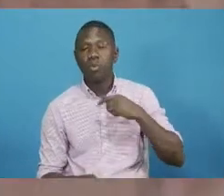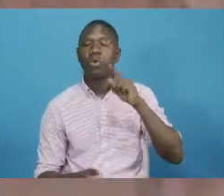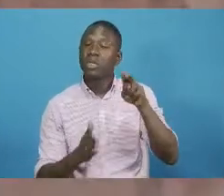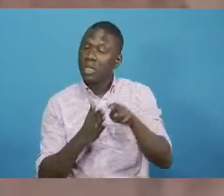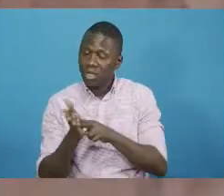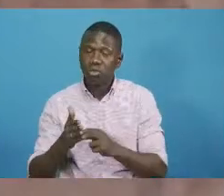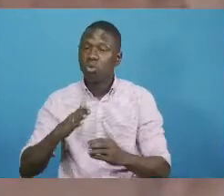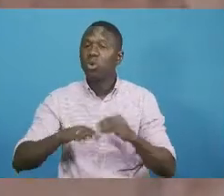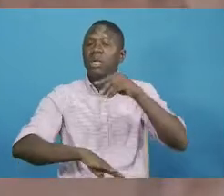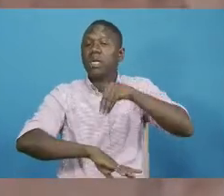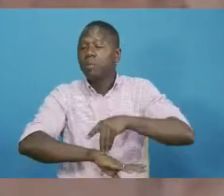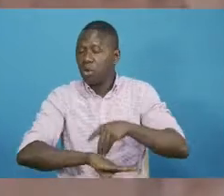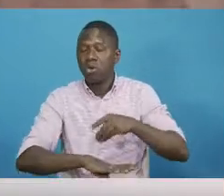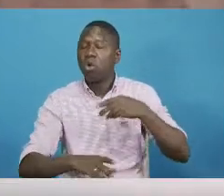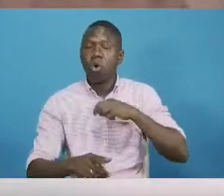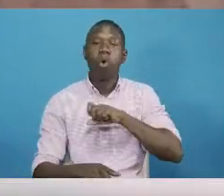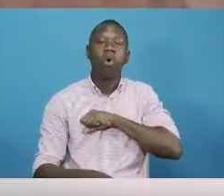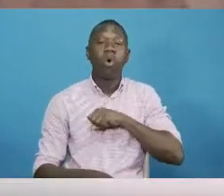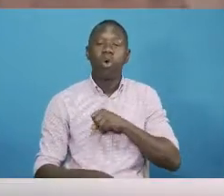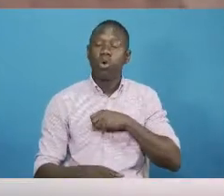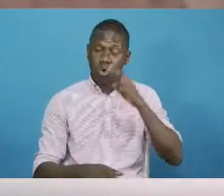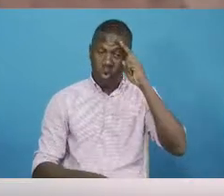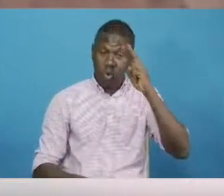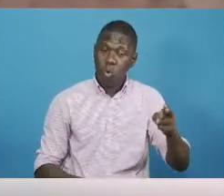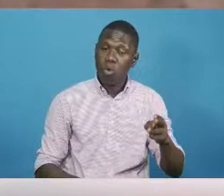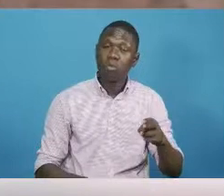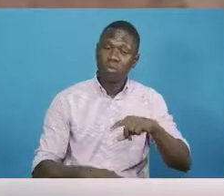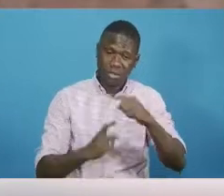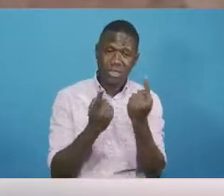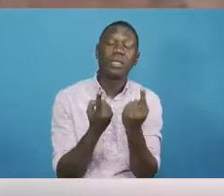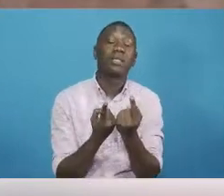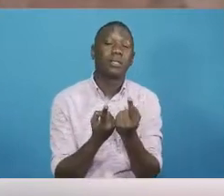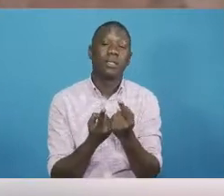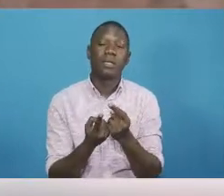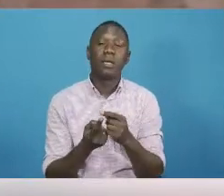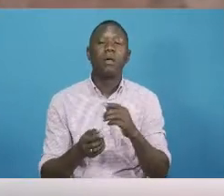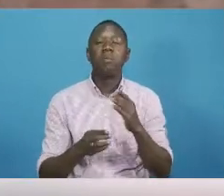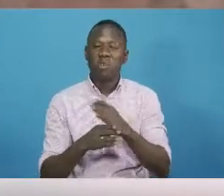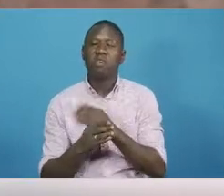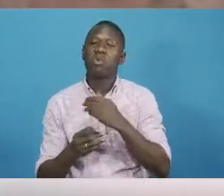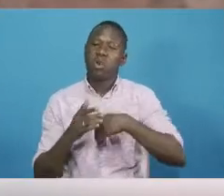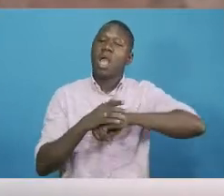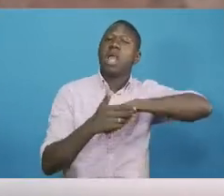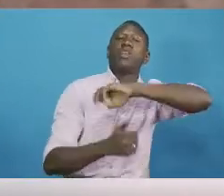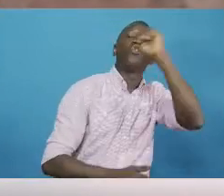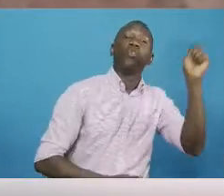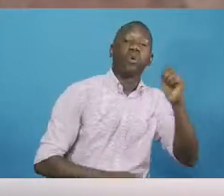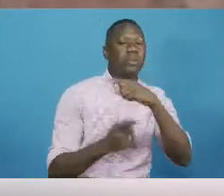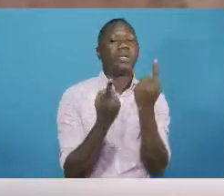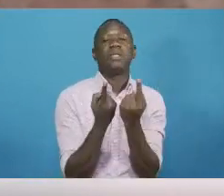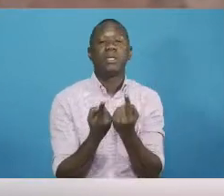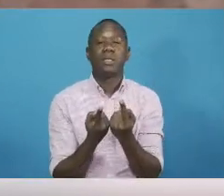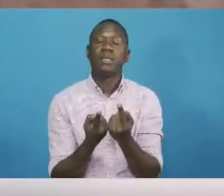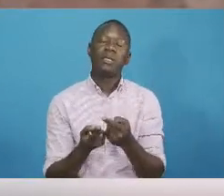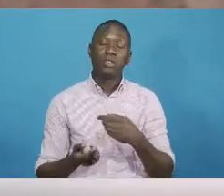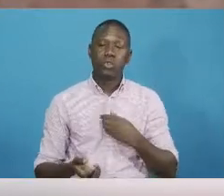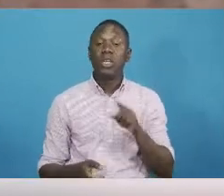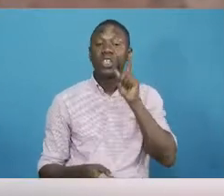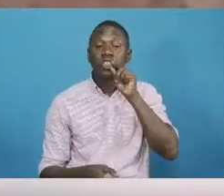home-based products over imported ones. The chickens we have here, we buy them is better than to import other one from another